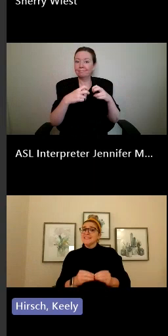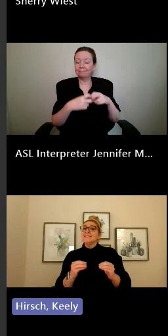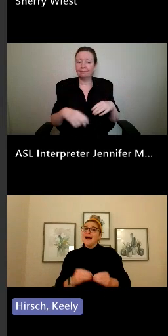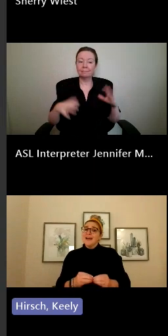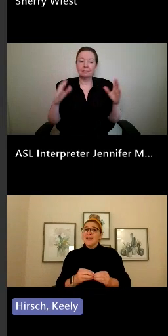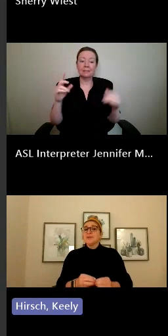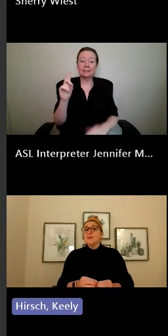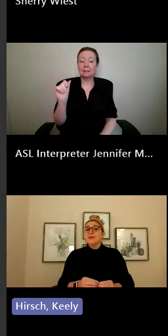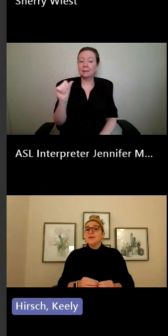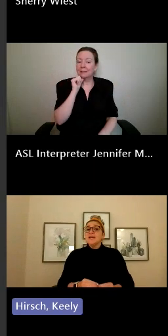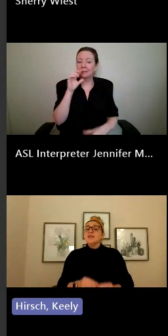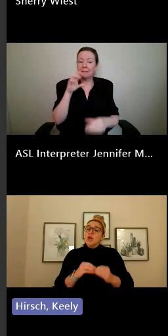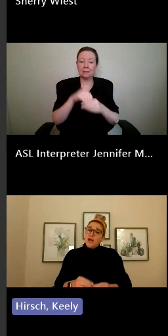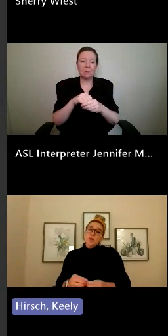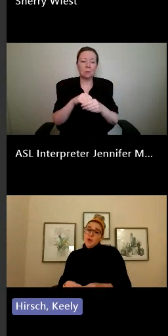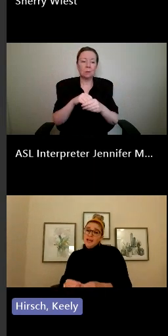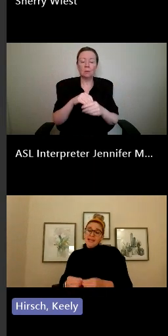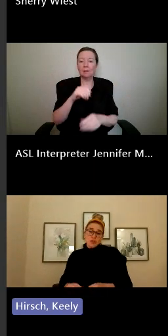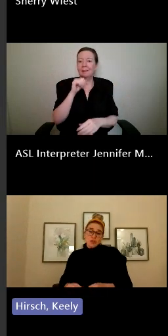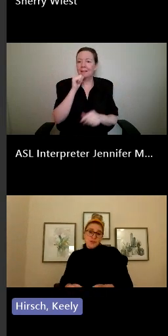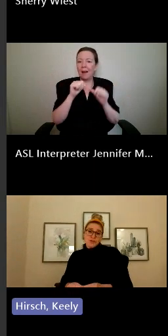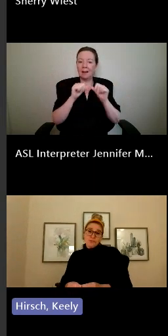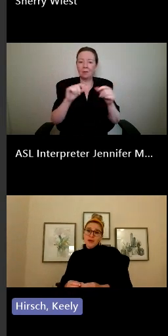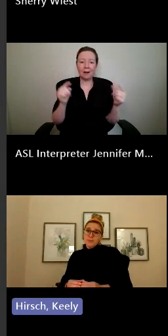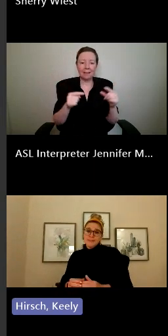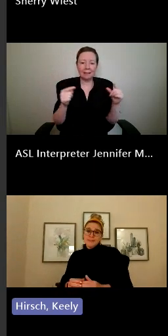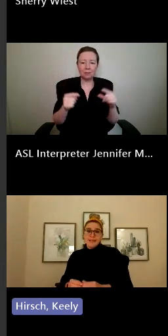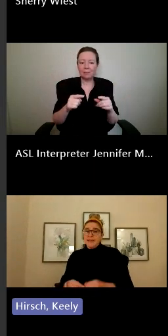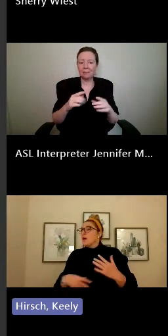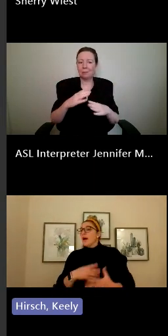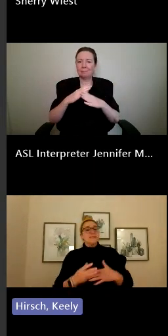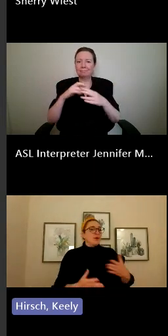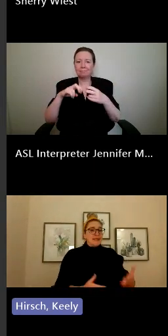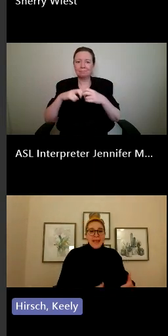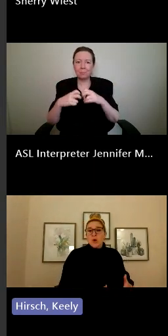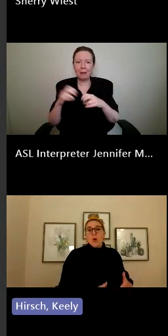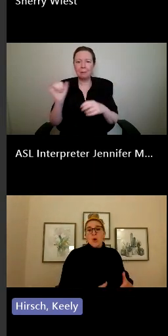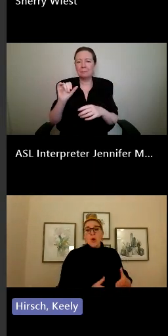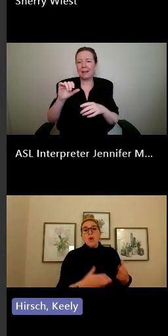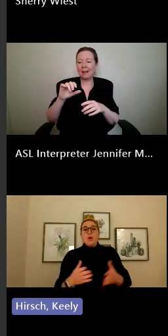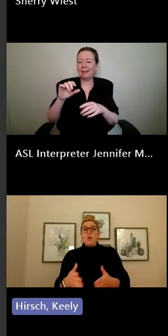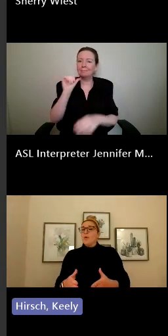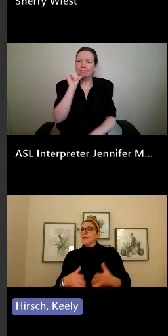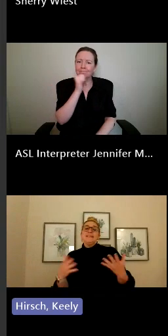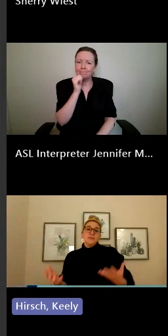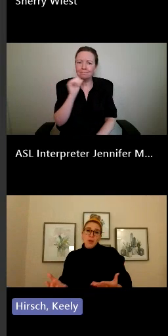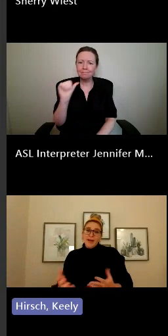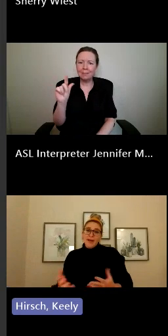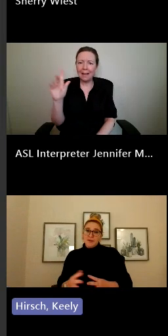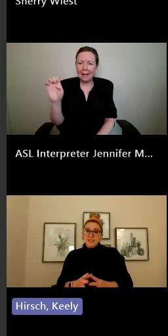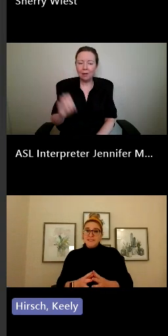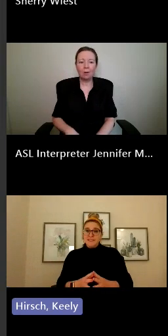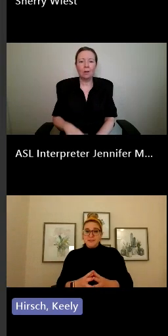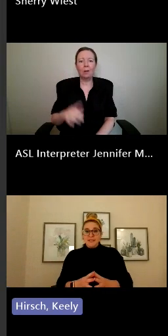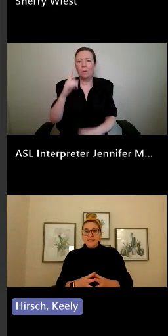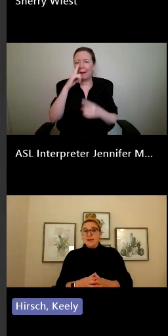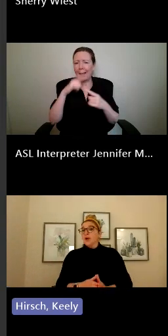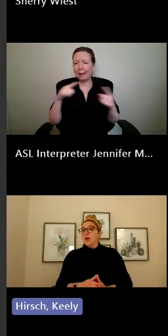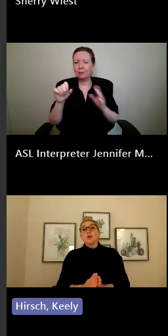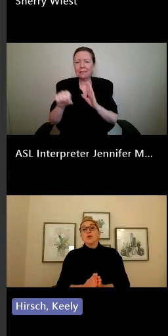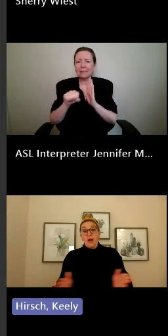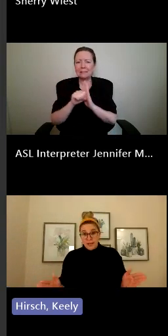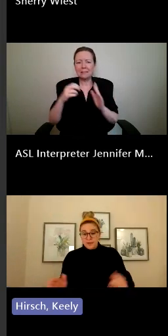does not include non-chronic injuries or impairments like a sprained ankle or seasonal allergies. These are things